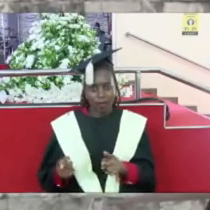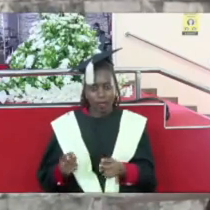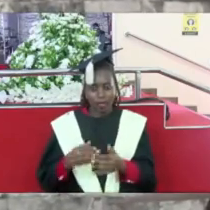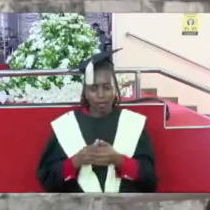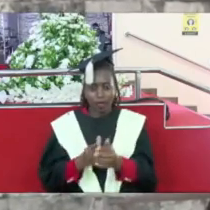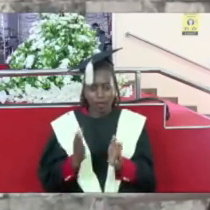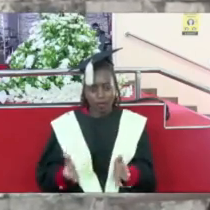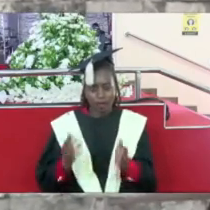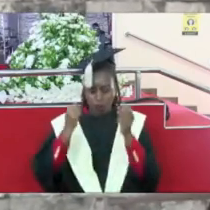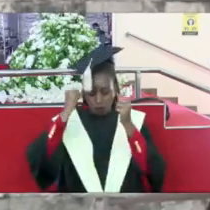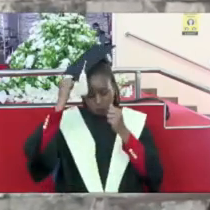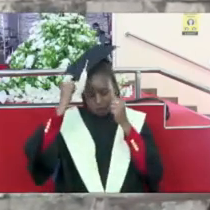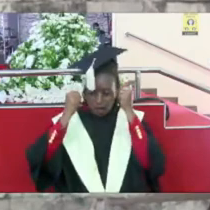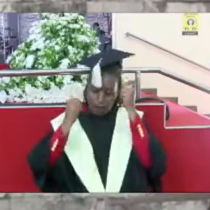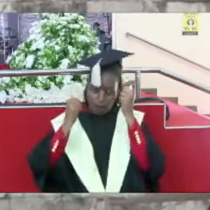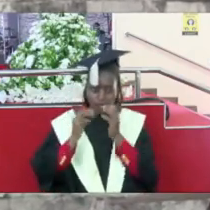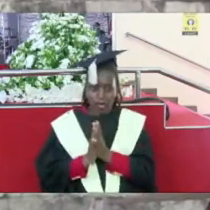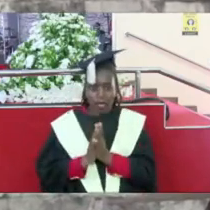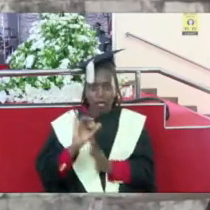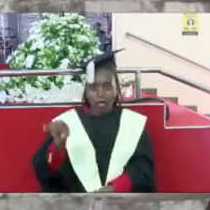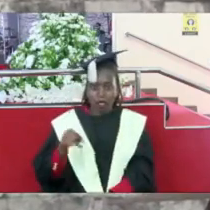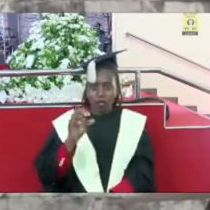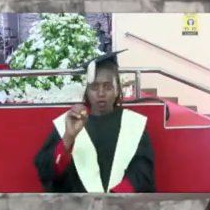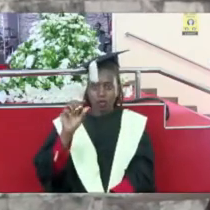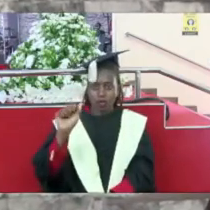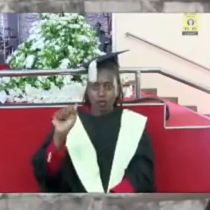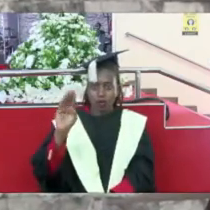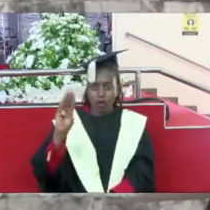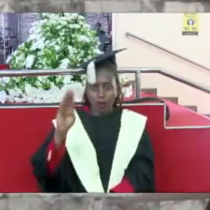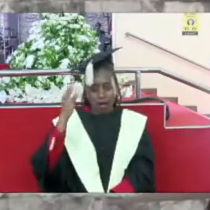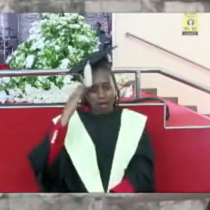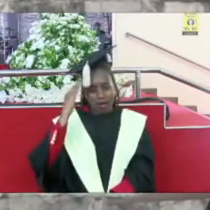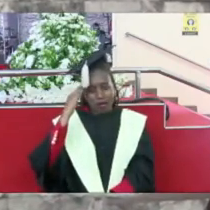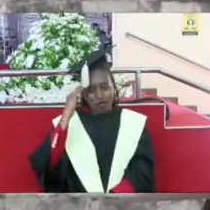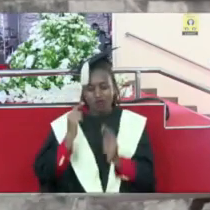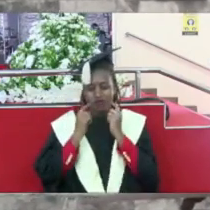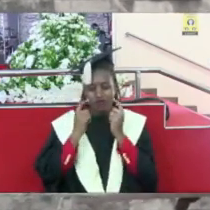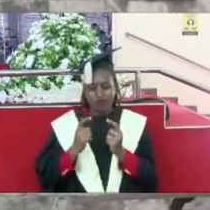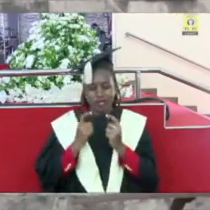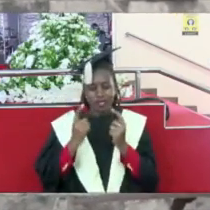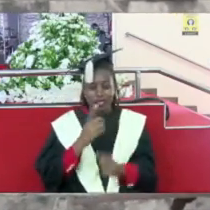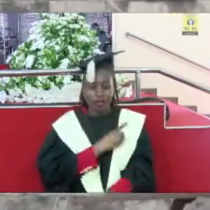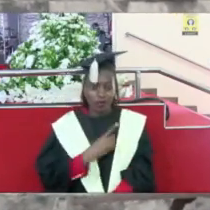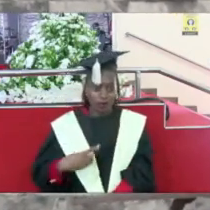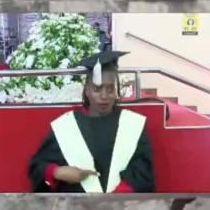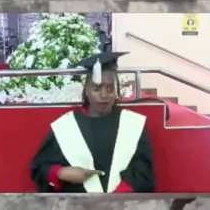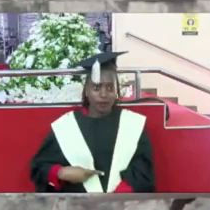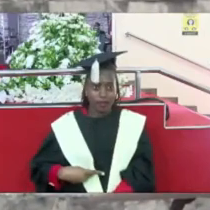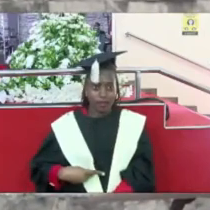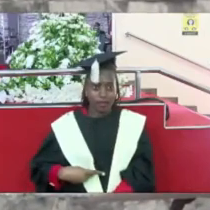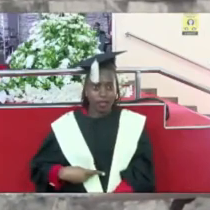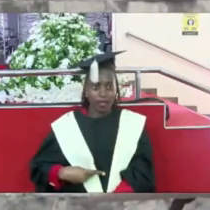The commander in chief. Yoabu. Yoab, alijua. He knew. Ile dhambi amefanya. What David had done. Wale watu wakuu wa